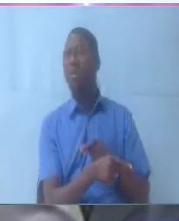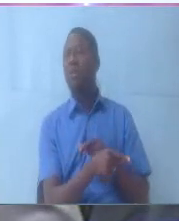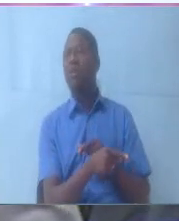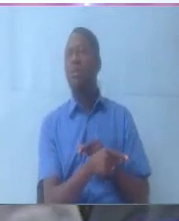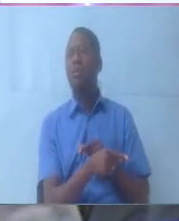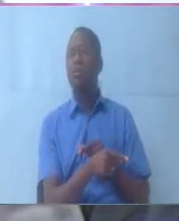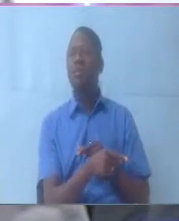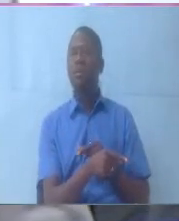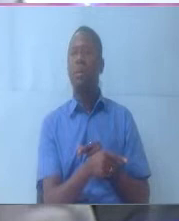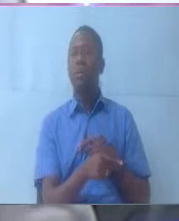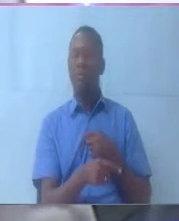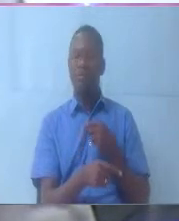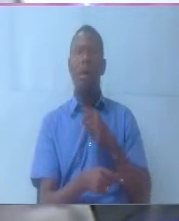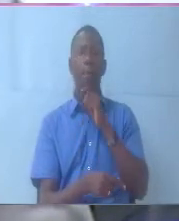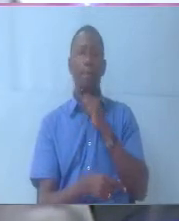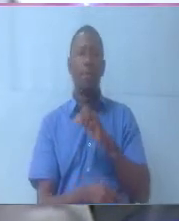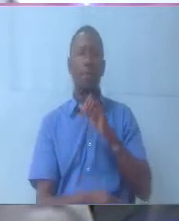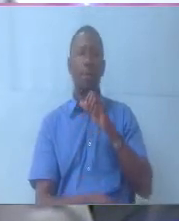His Worship Jaite.